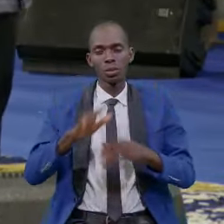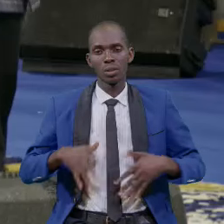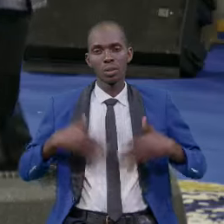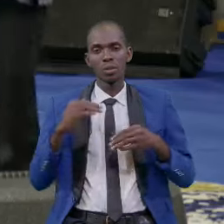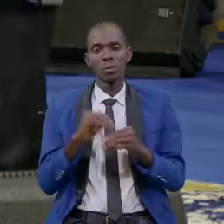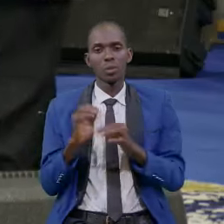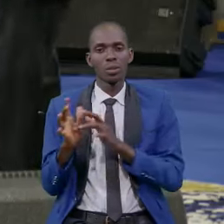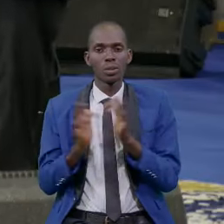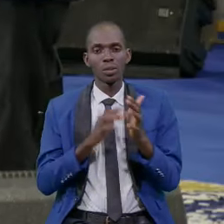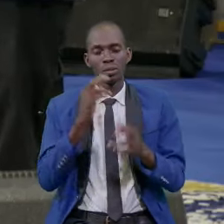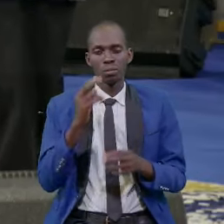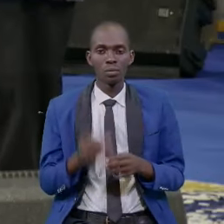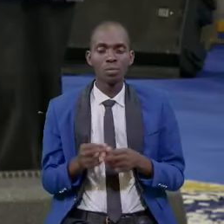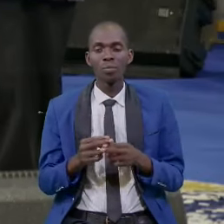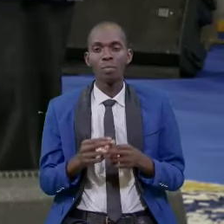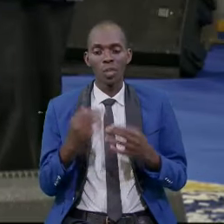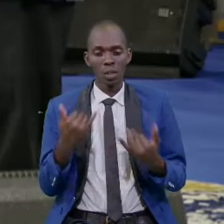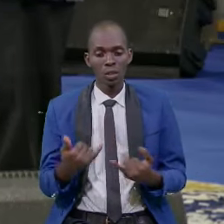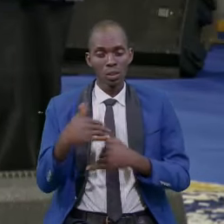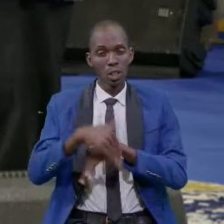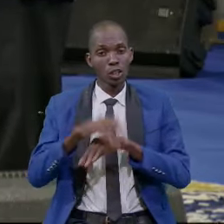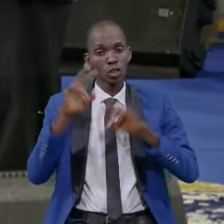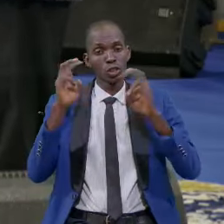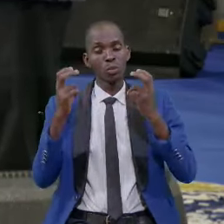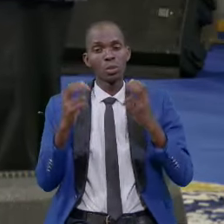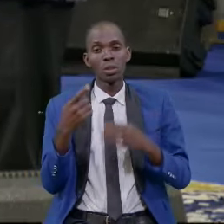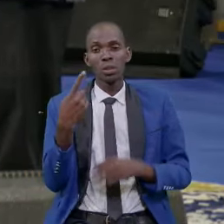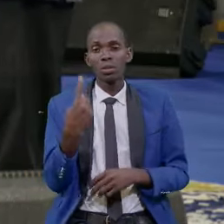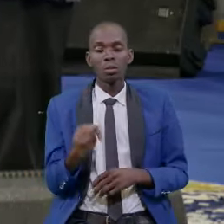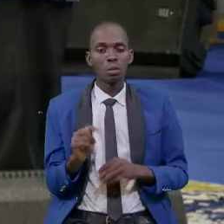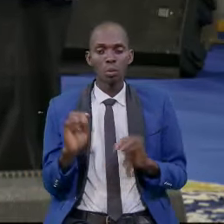I'm talking to you on the undeniable